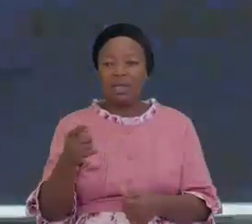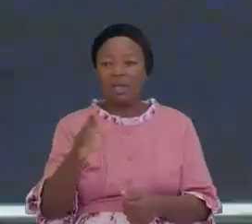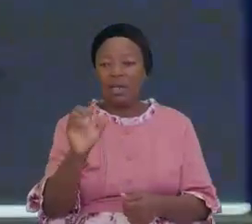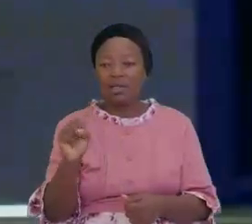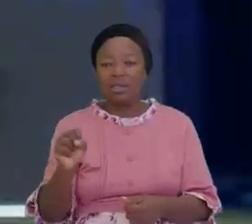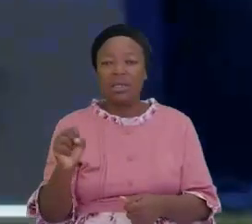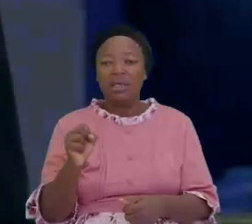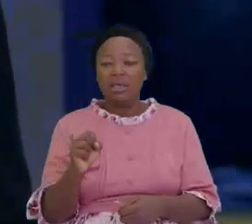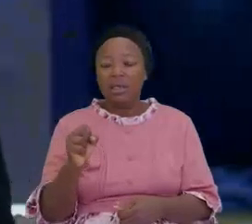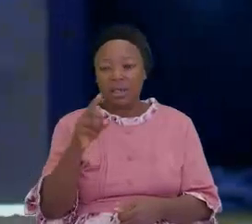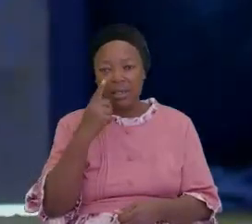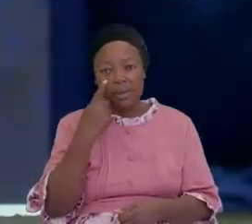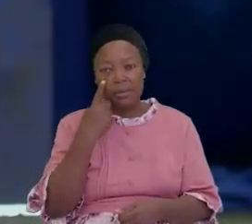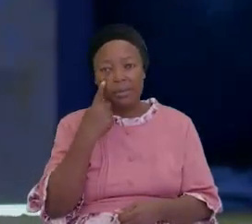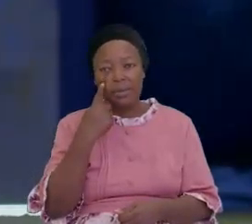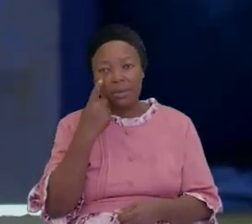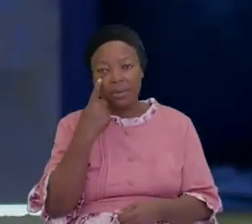So I came across